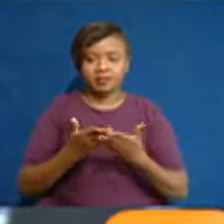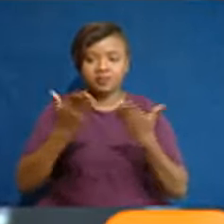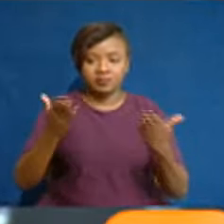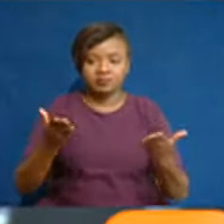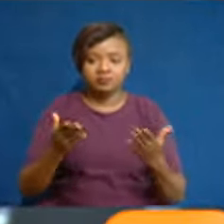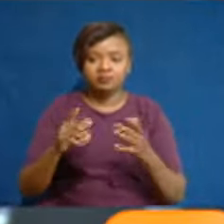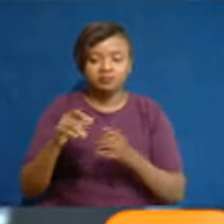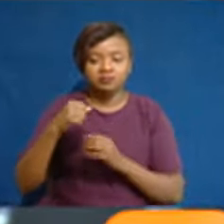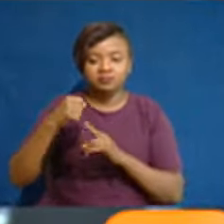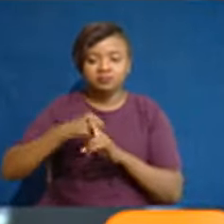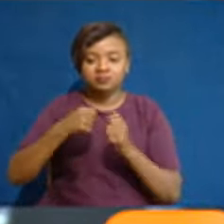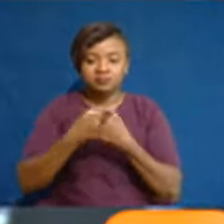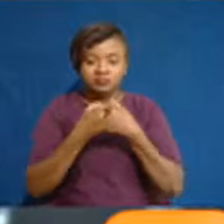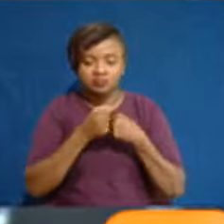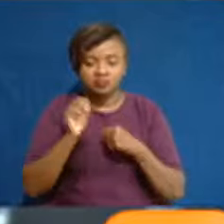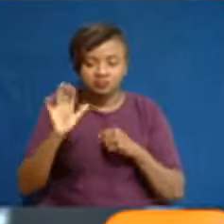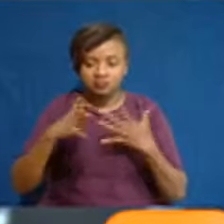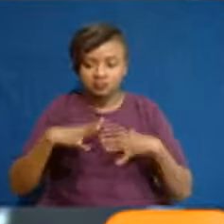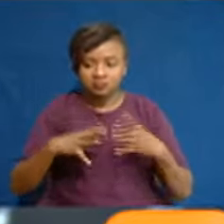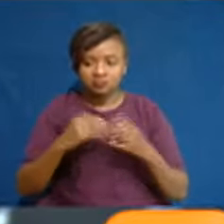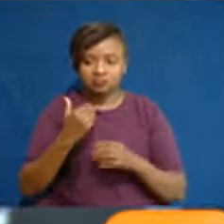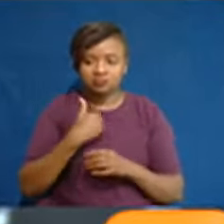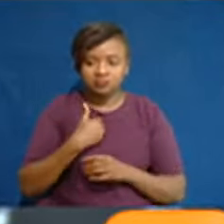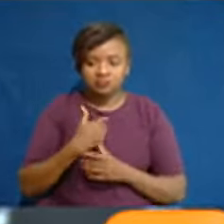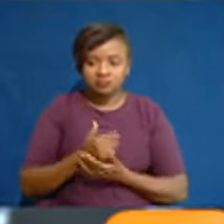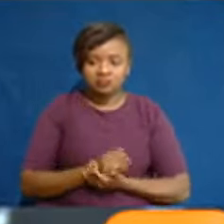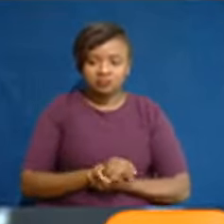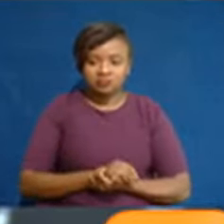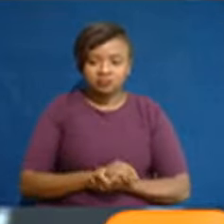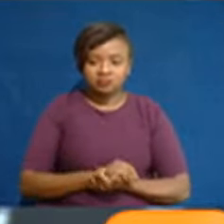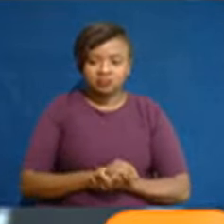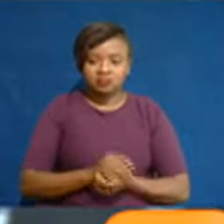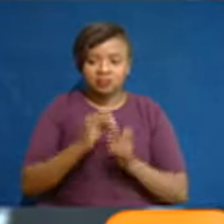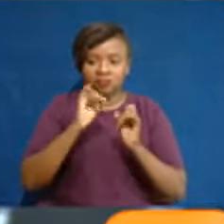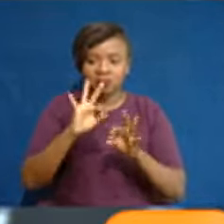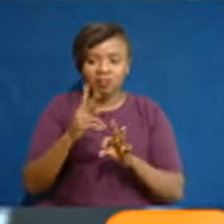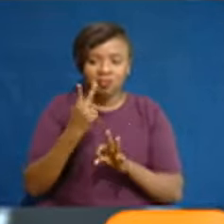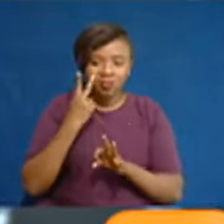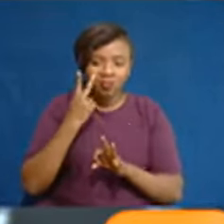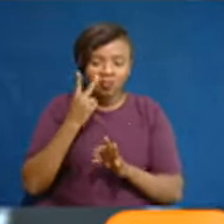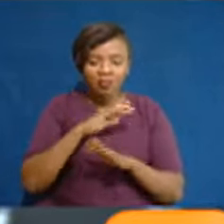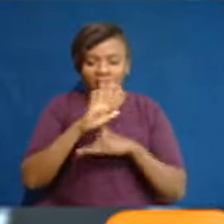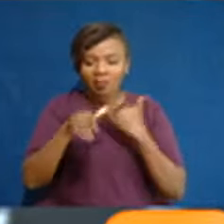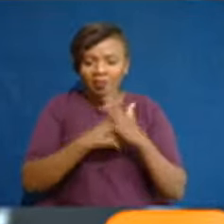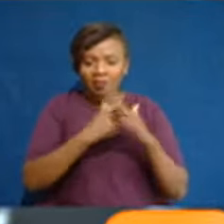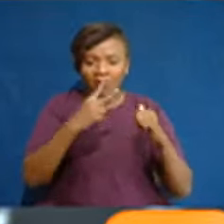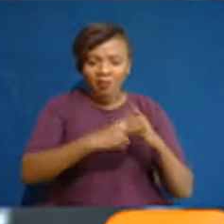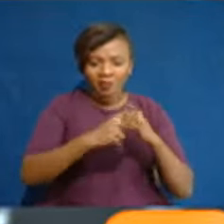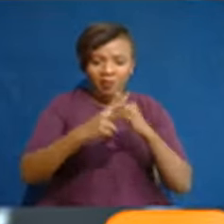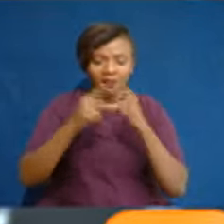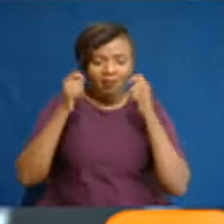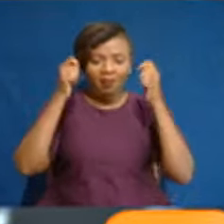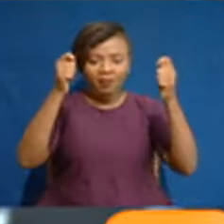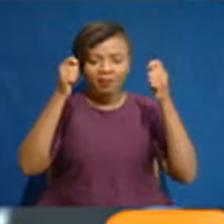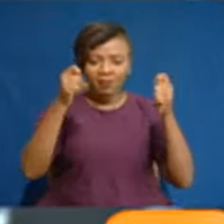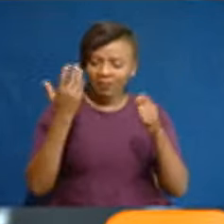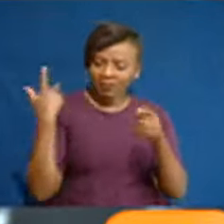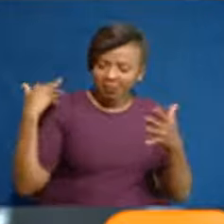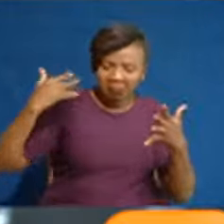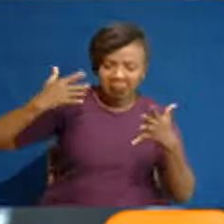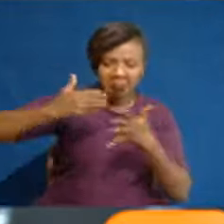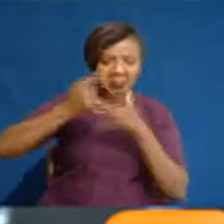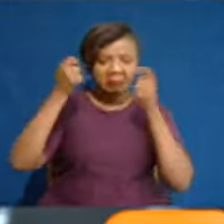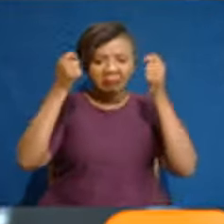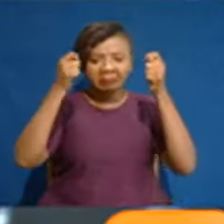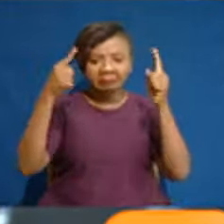the struggles that the people are going through. Because you know, even if you look at all the progressive Saba Saba, you know, demonstrations that have been done, you know, giving life